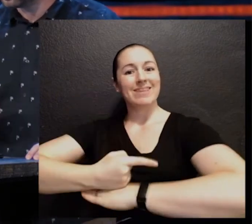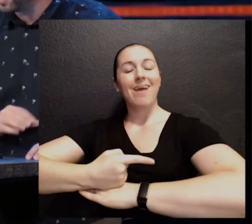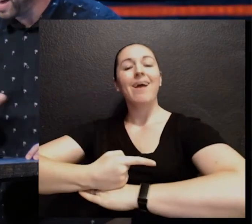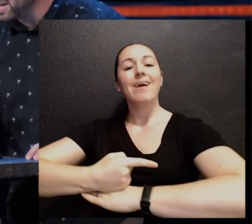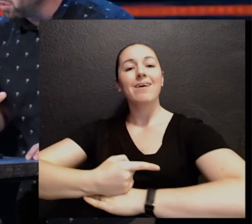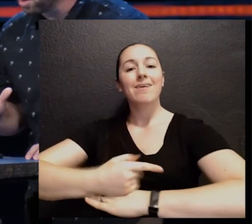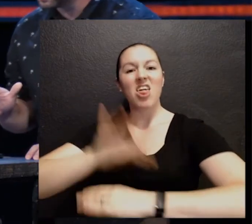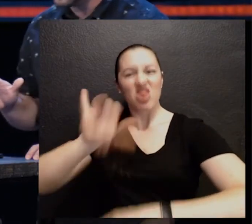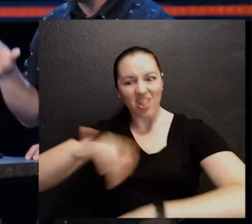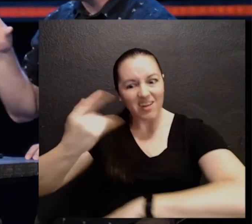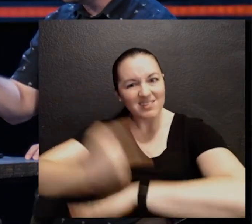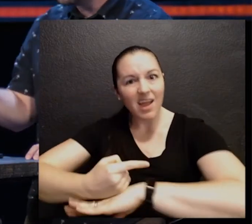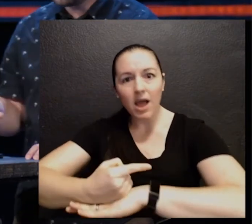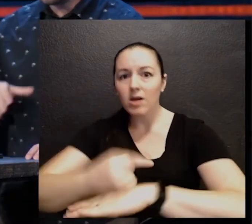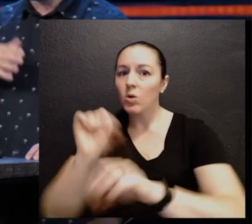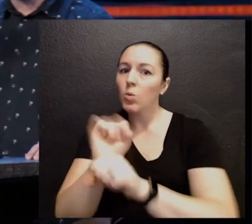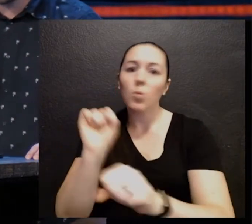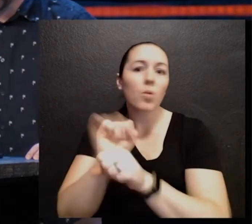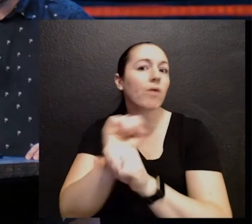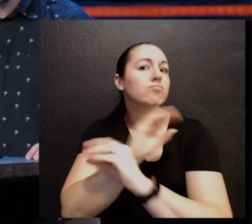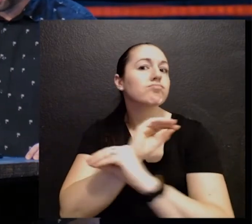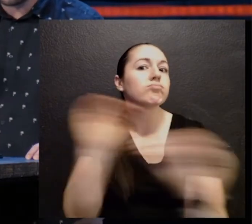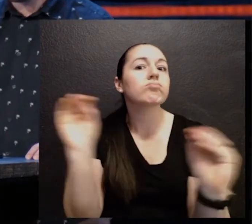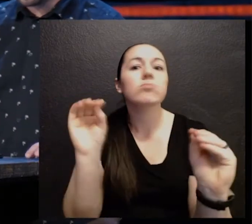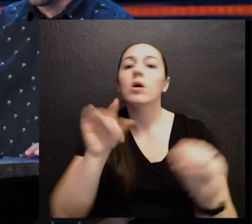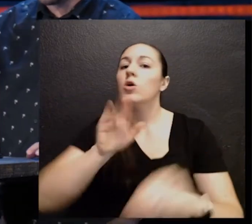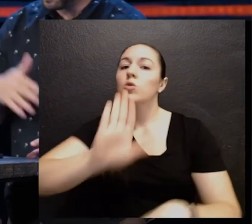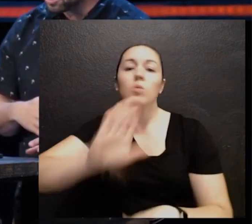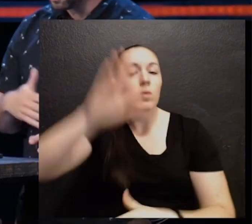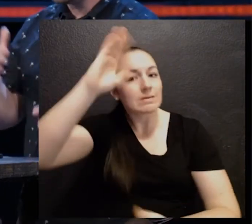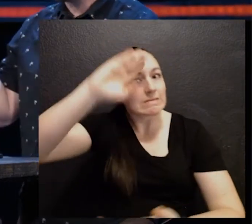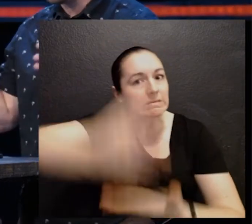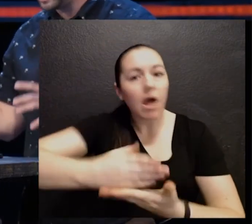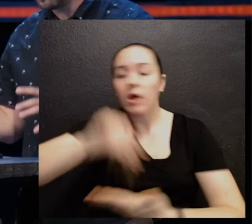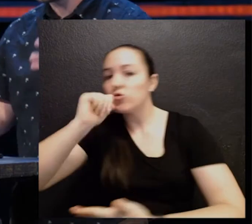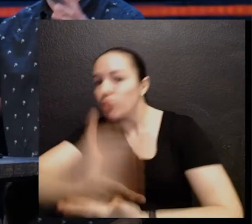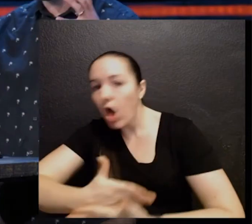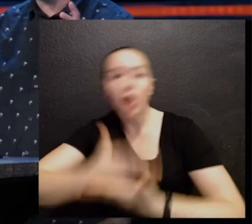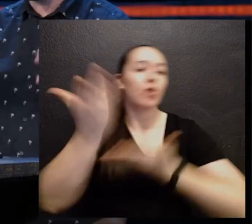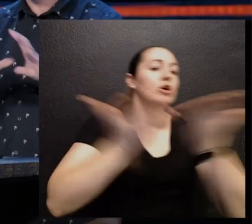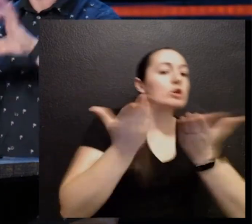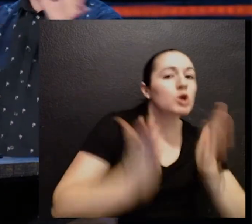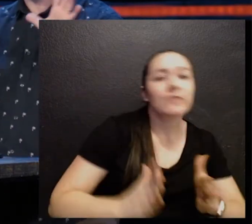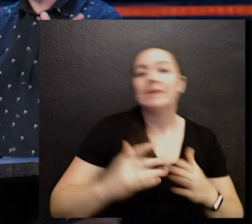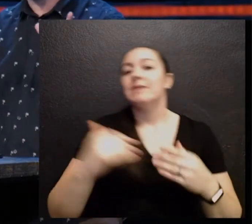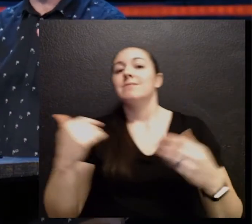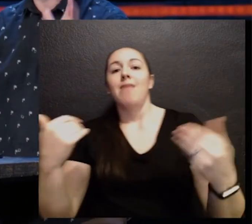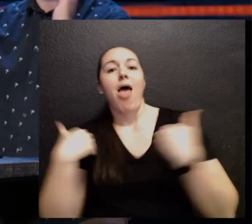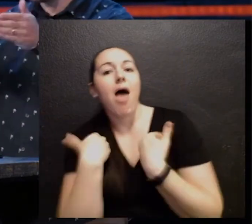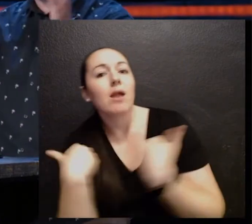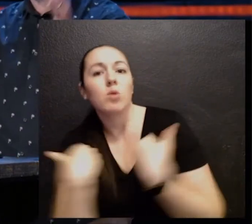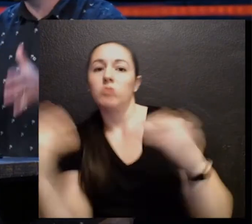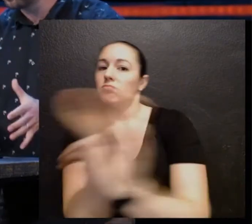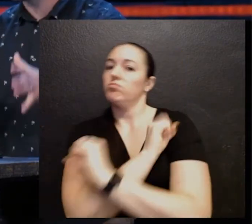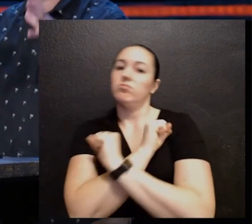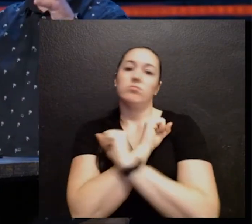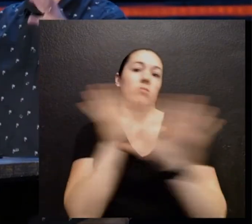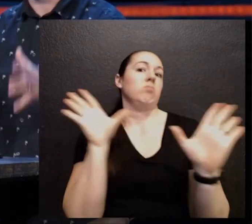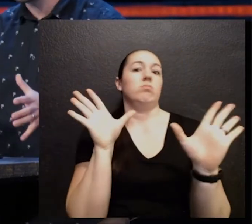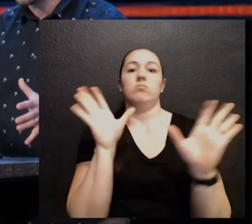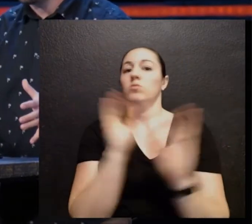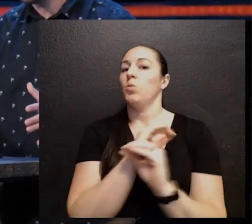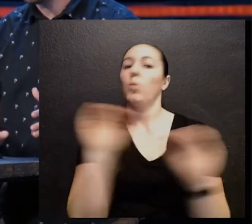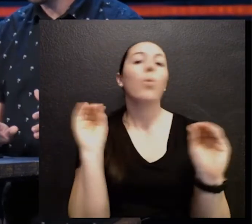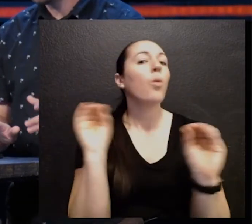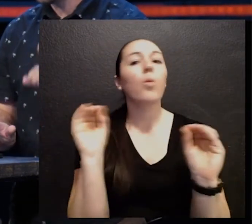shall not do any work, neither you nor your son, daughter, or male or female servant, nor your animals, nor any, no one. No one's going to work